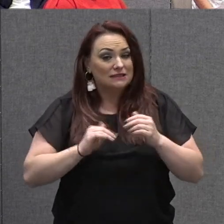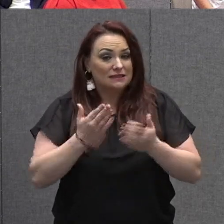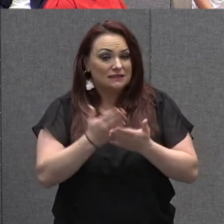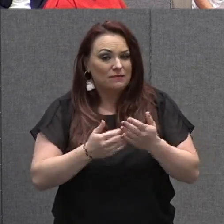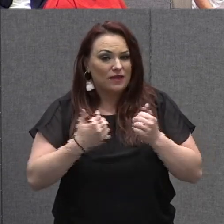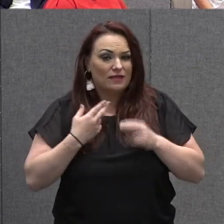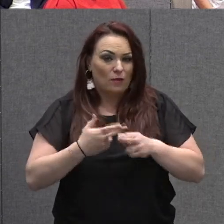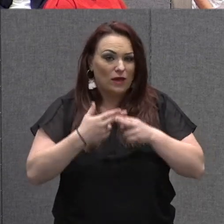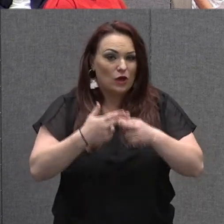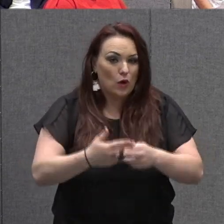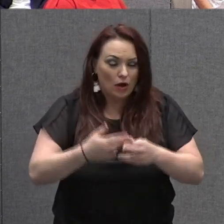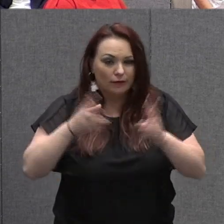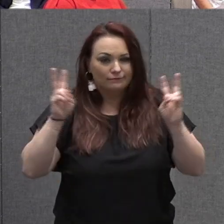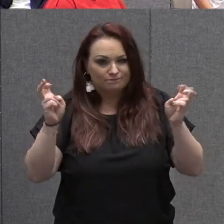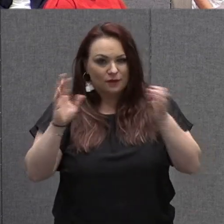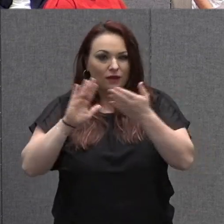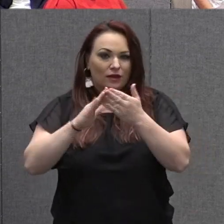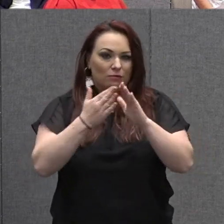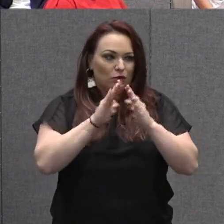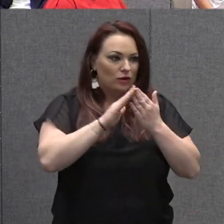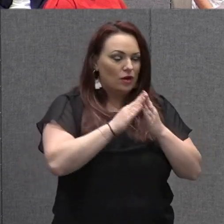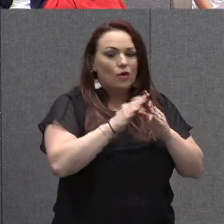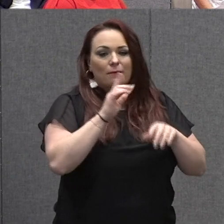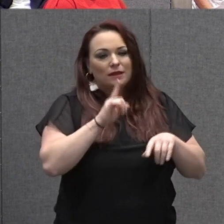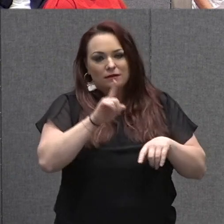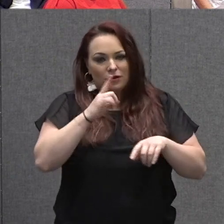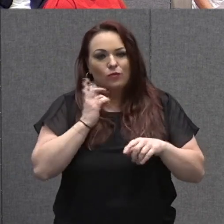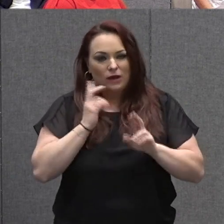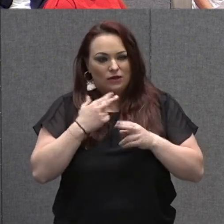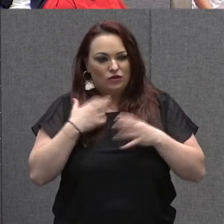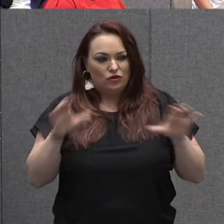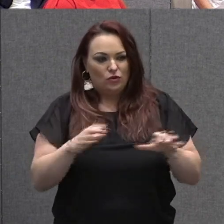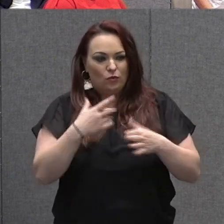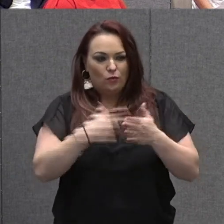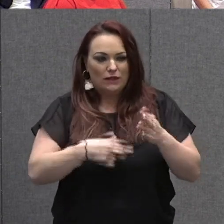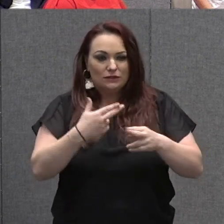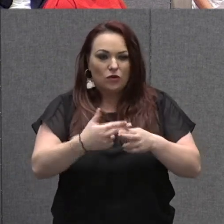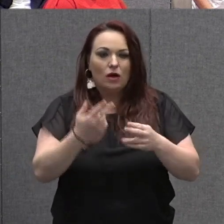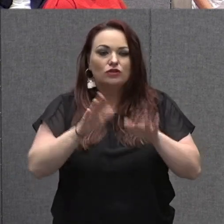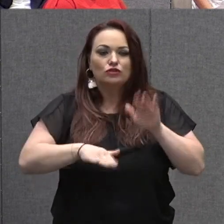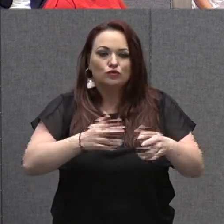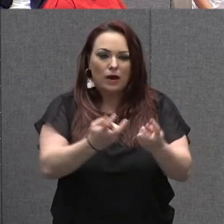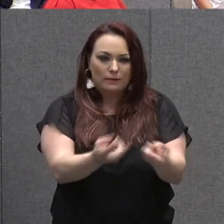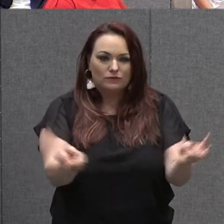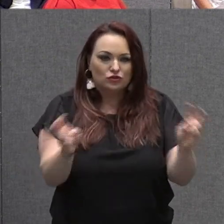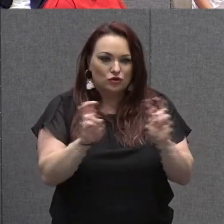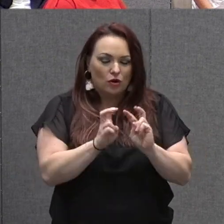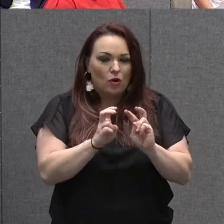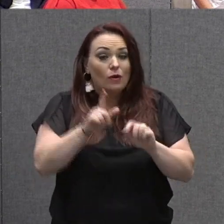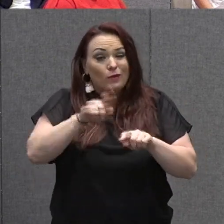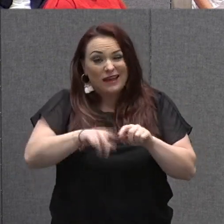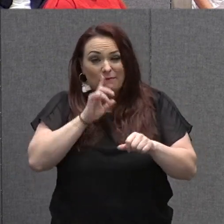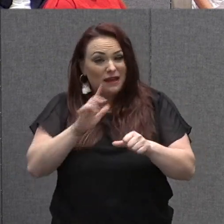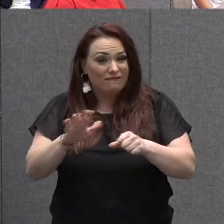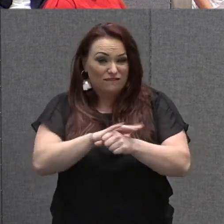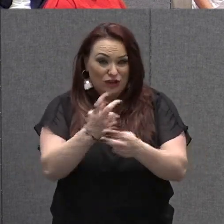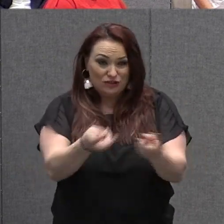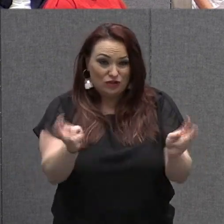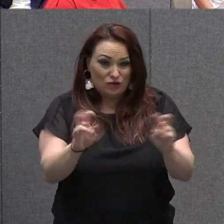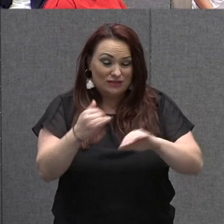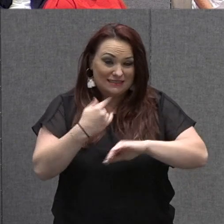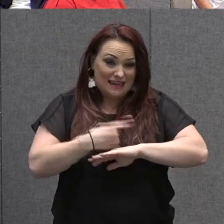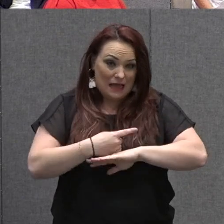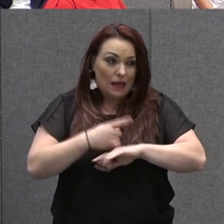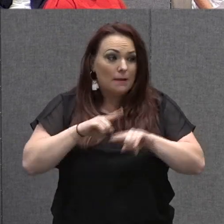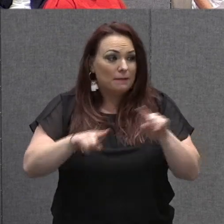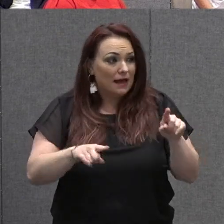drum circle, even though we weren't actually able to make a circle. We've got a bunch of different people here today, and some play lots of instruments, and